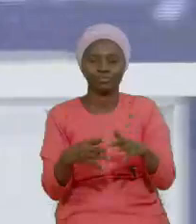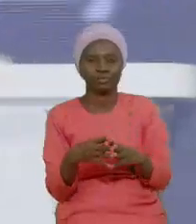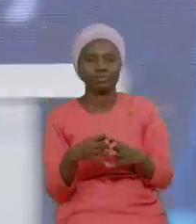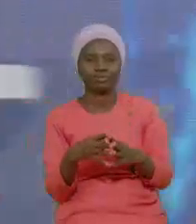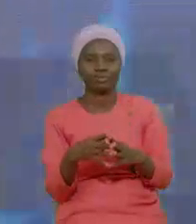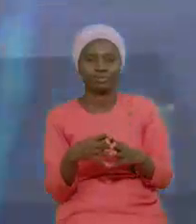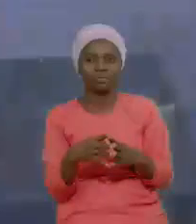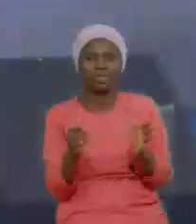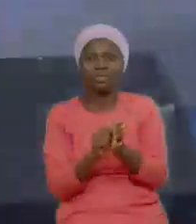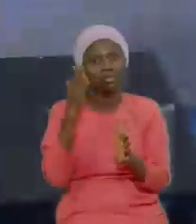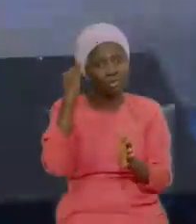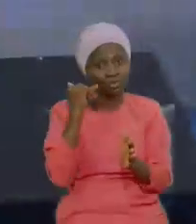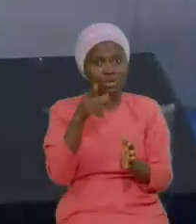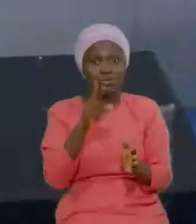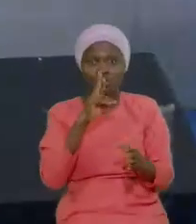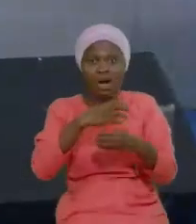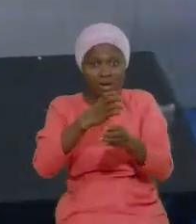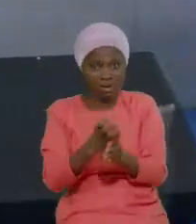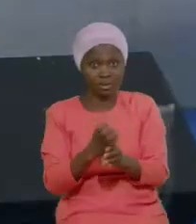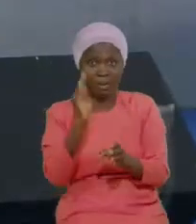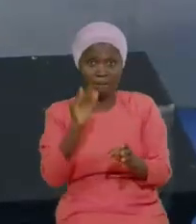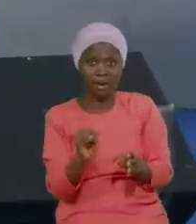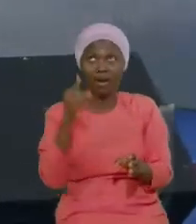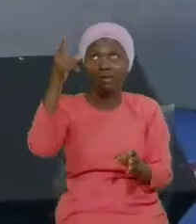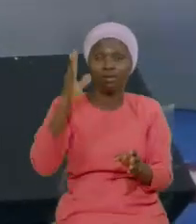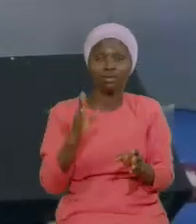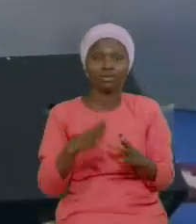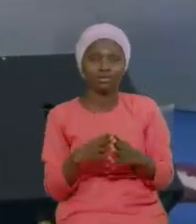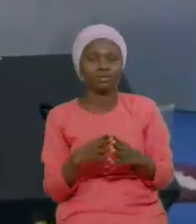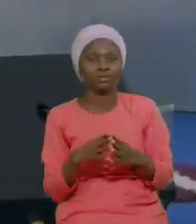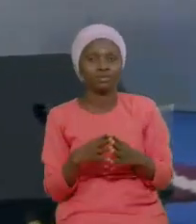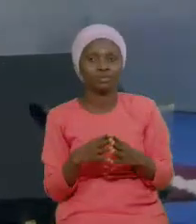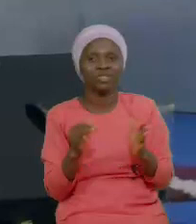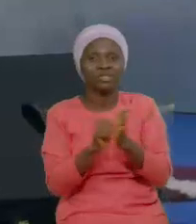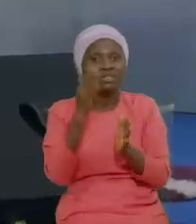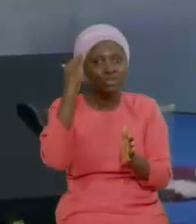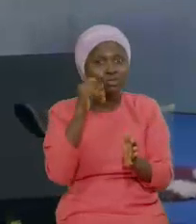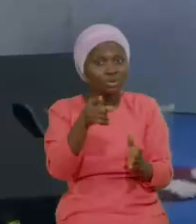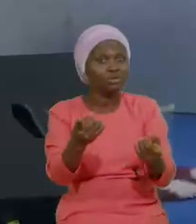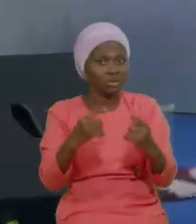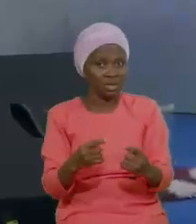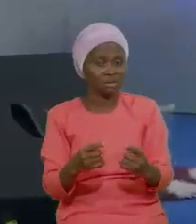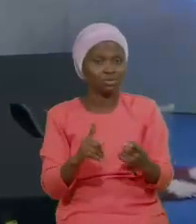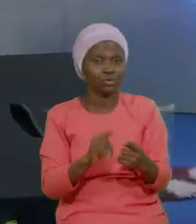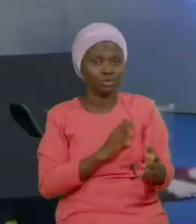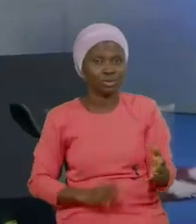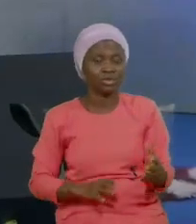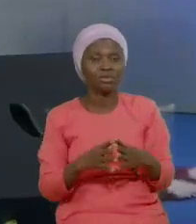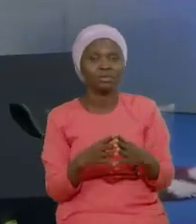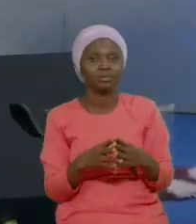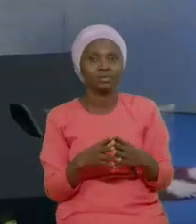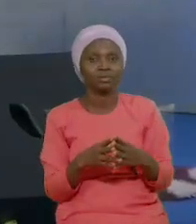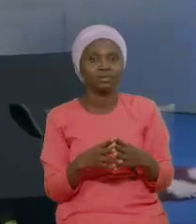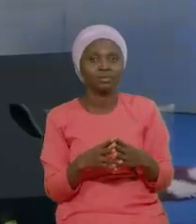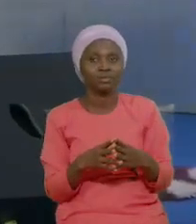That's why you were created by God. That's why you came to Christ. That